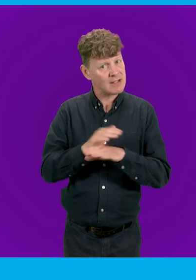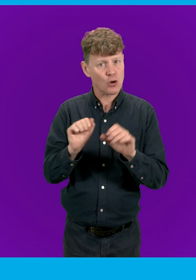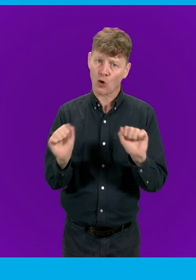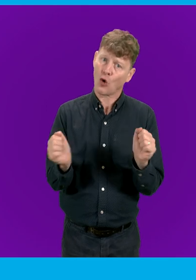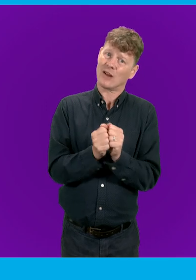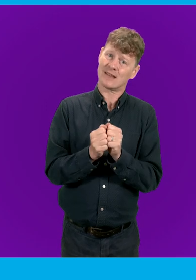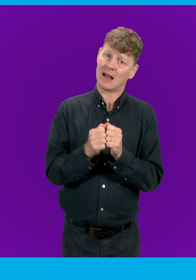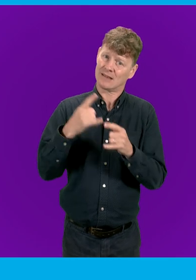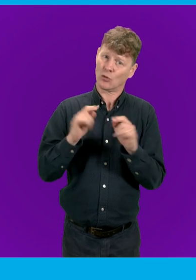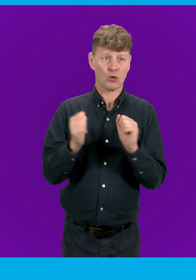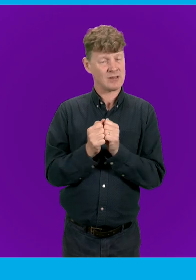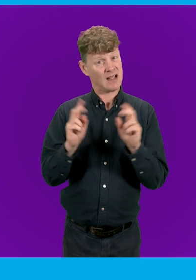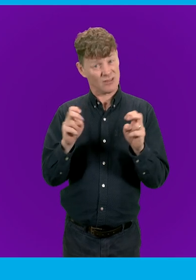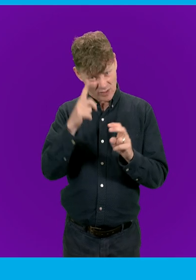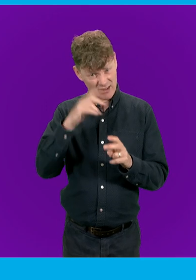consent?